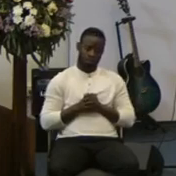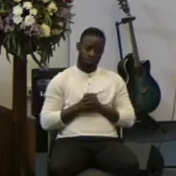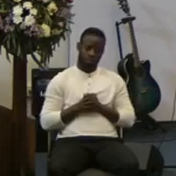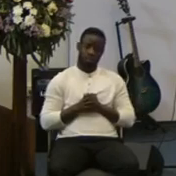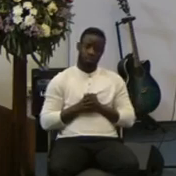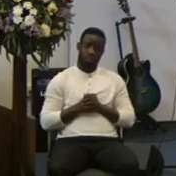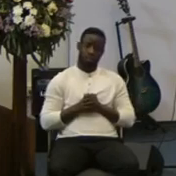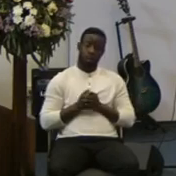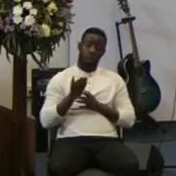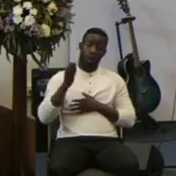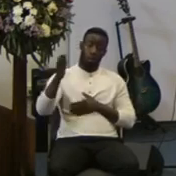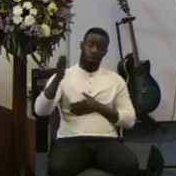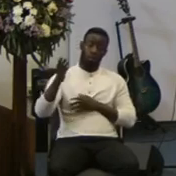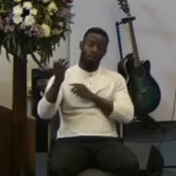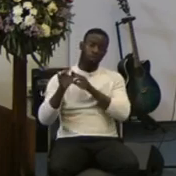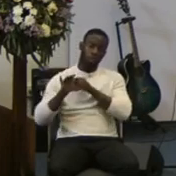get a glory.